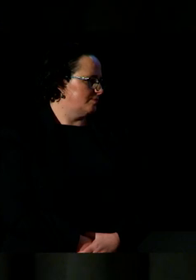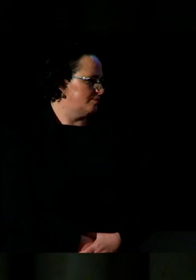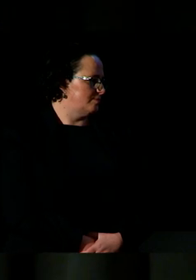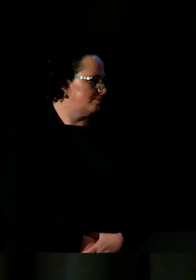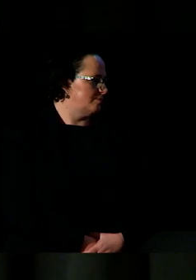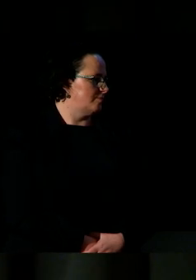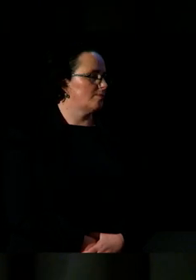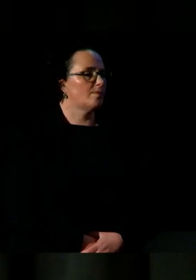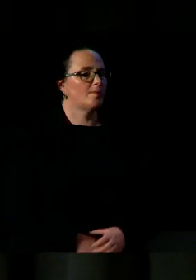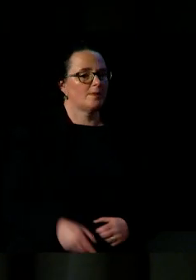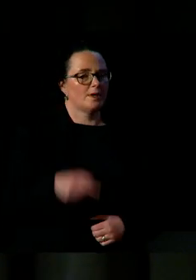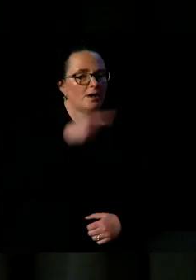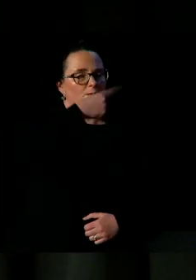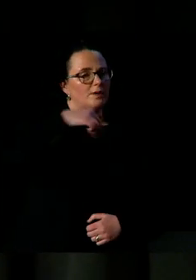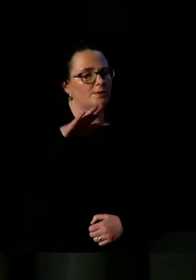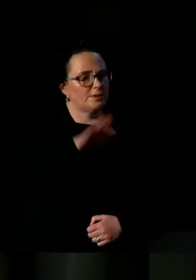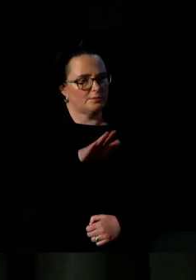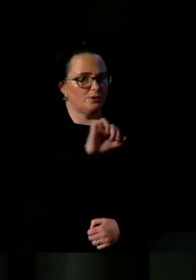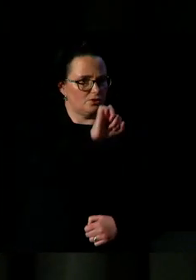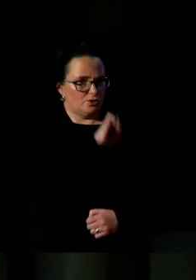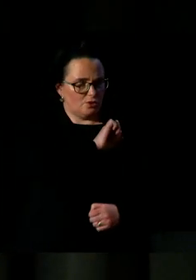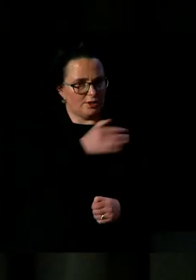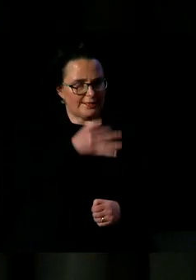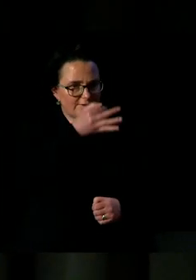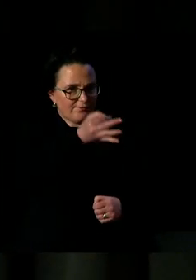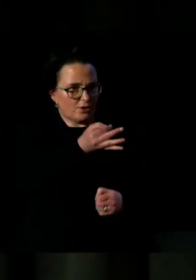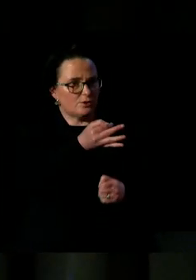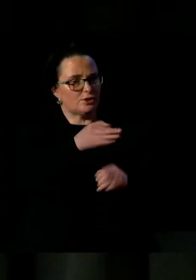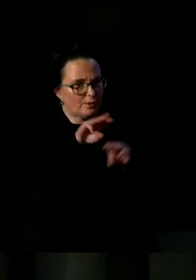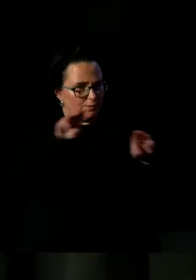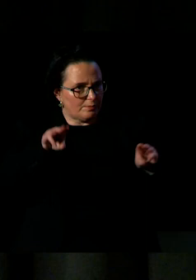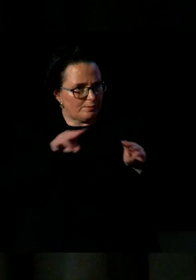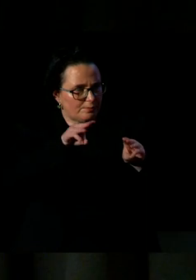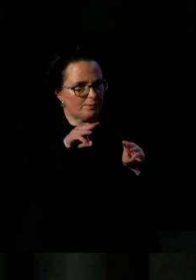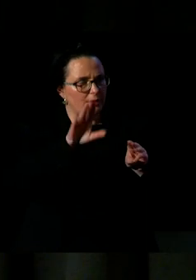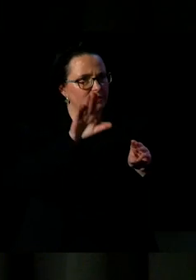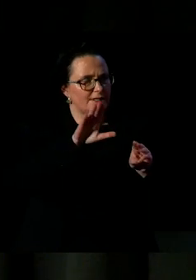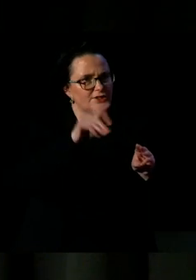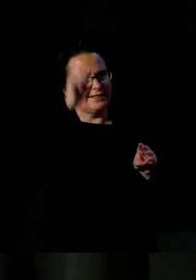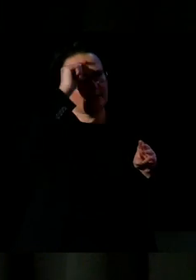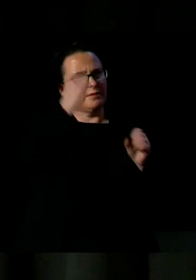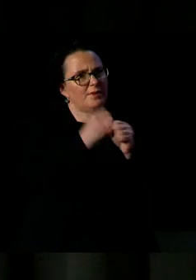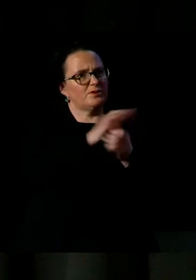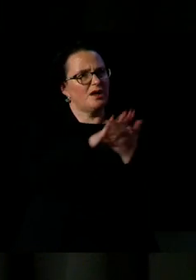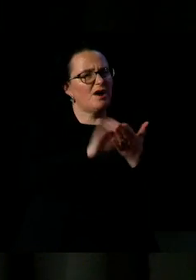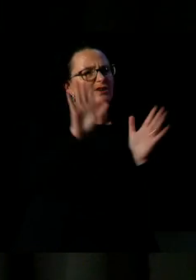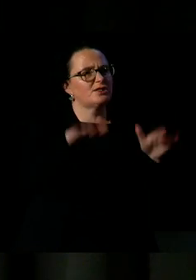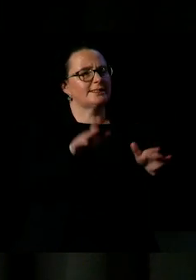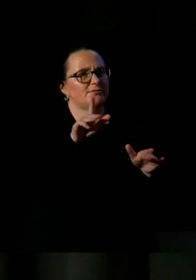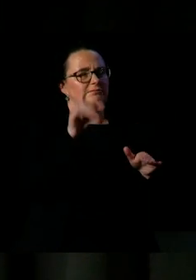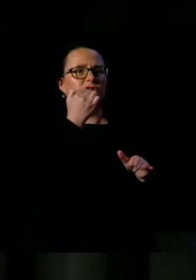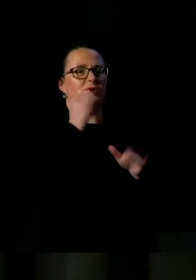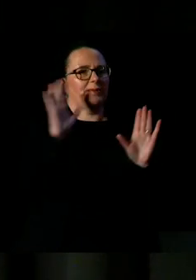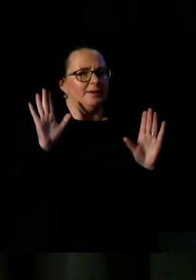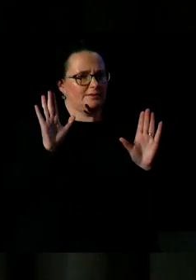We must prevent future generations from thinking of the Holocaust in terms of anonymous, faceless numbers.